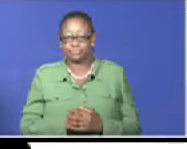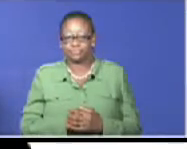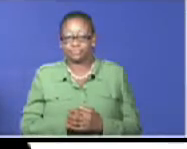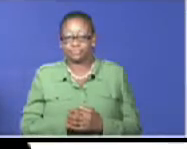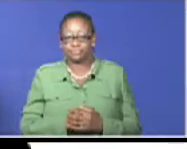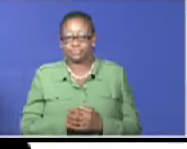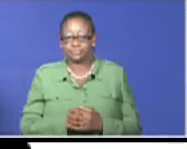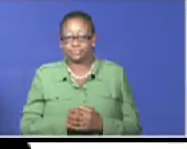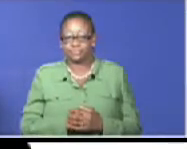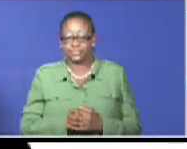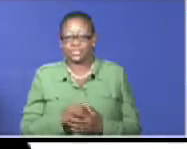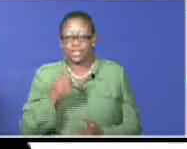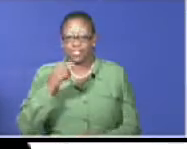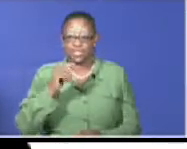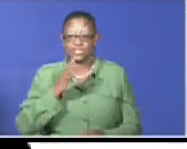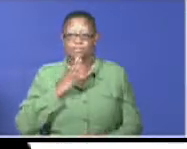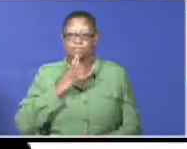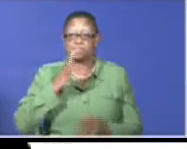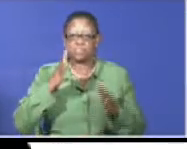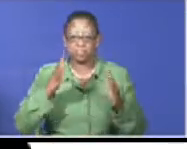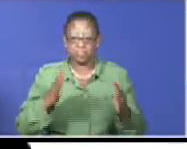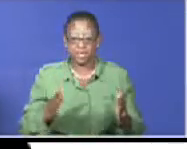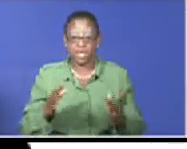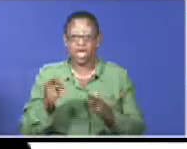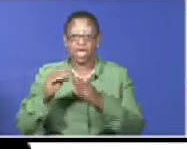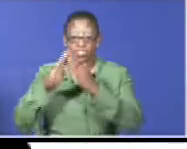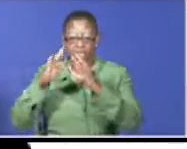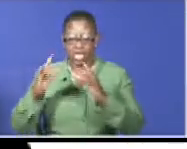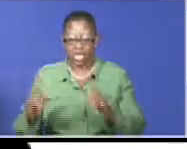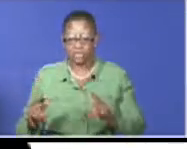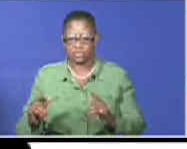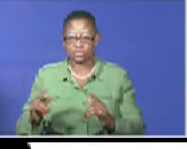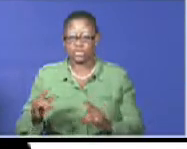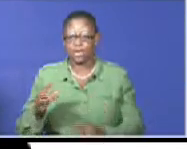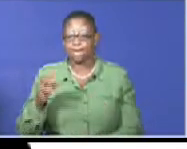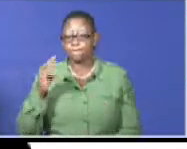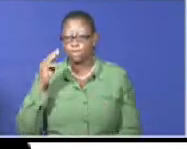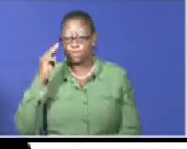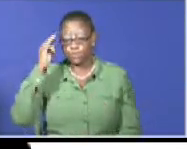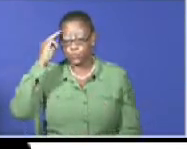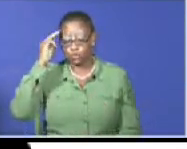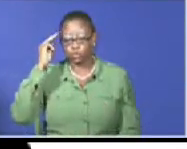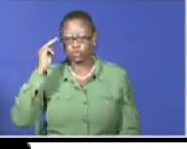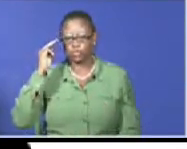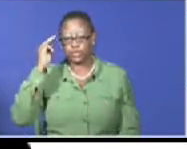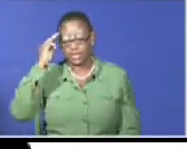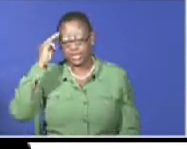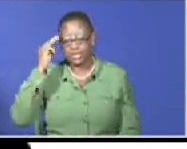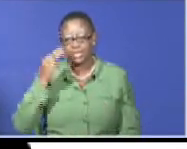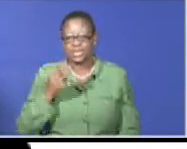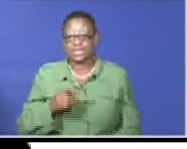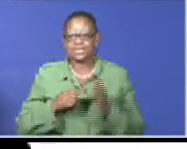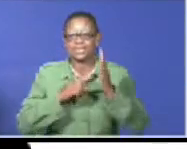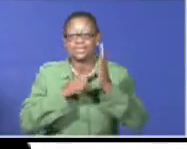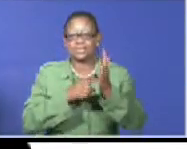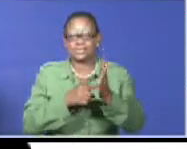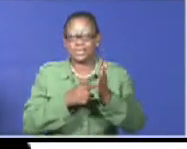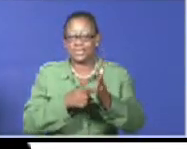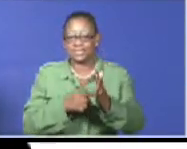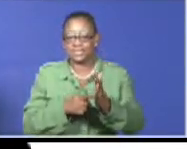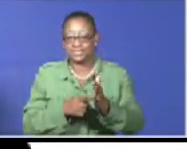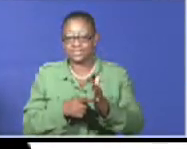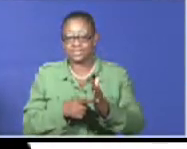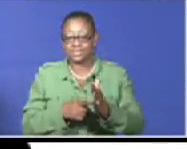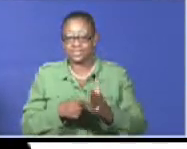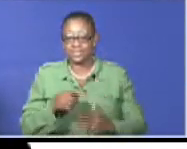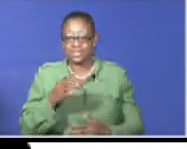The Honorable Speaker, Mr. Halson Mutri, Speaker of the House, indicated that he